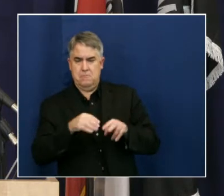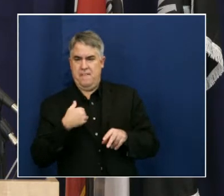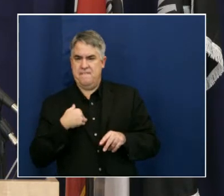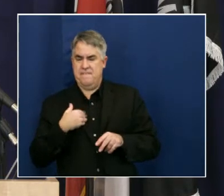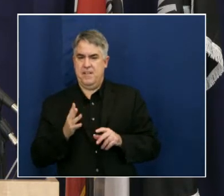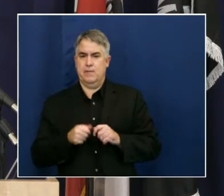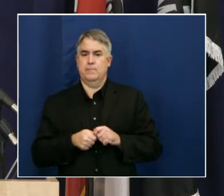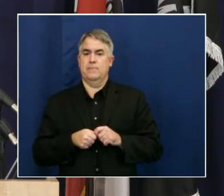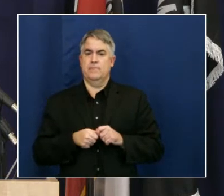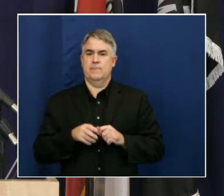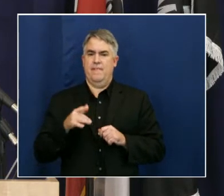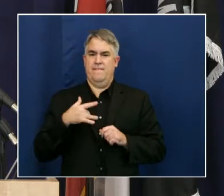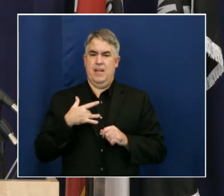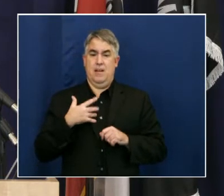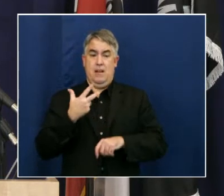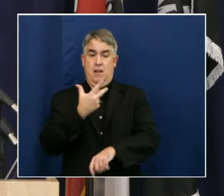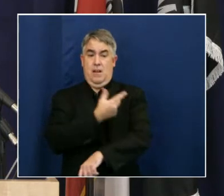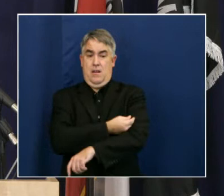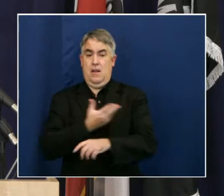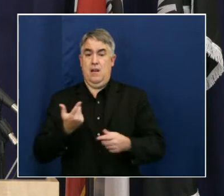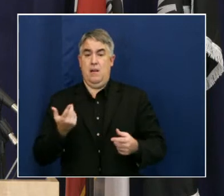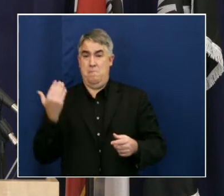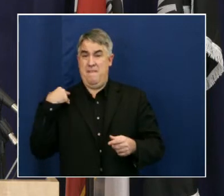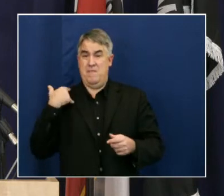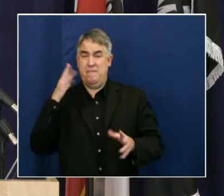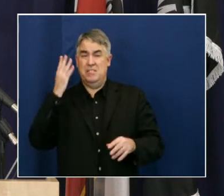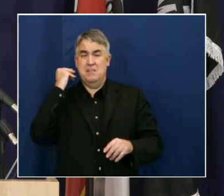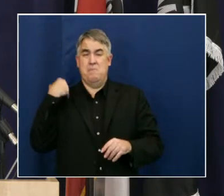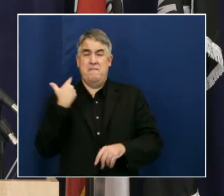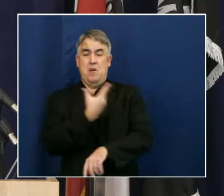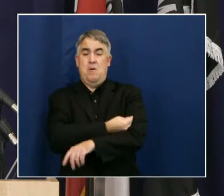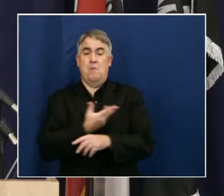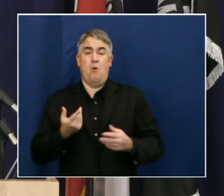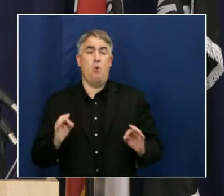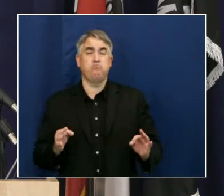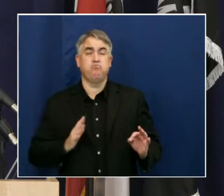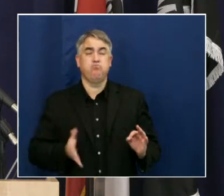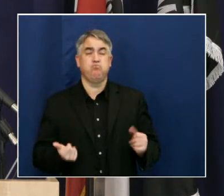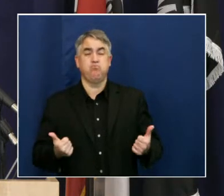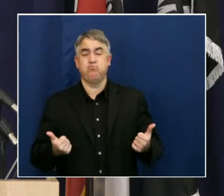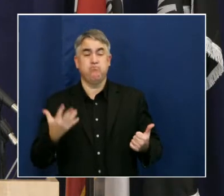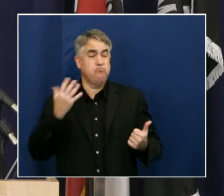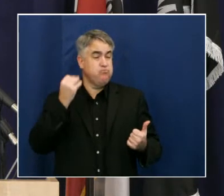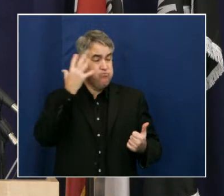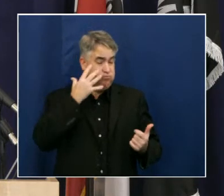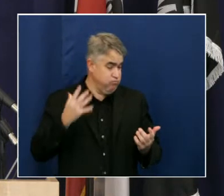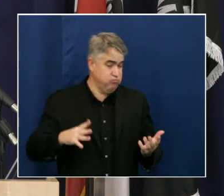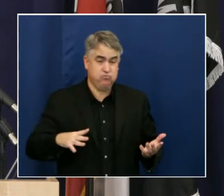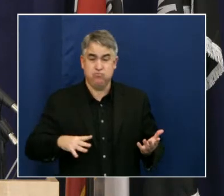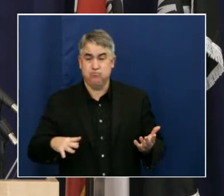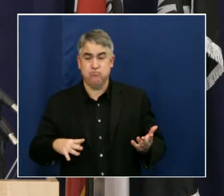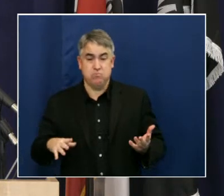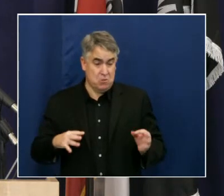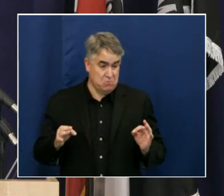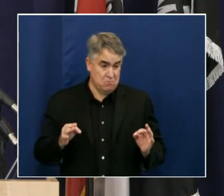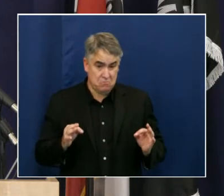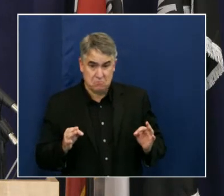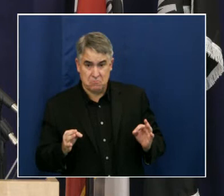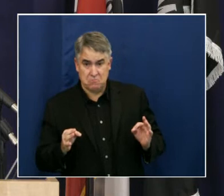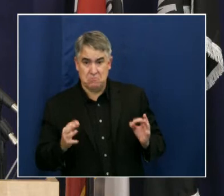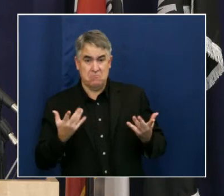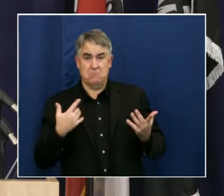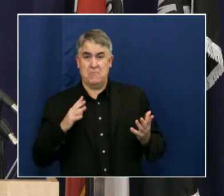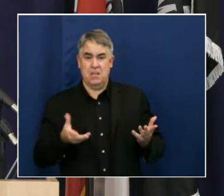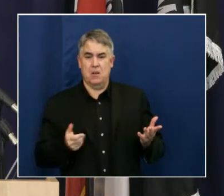and does well and has never fainted before and feels, again, comfortable, no history of allergic reactions, it is safe to drive